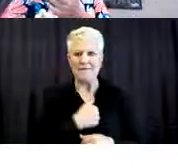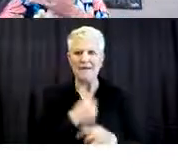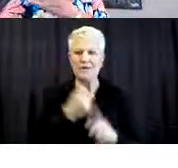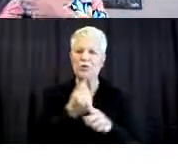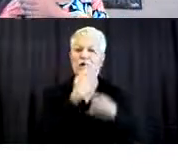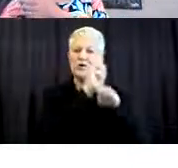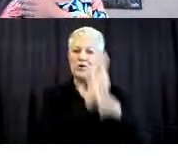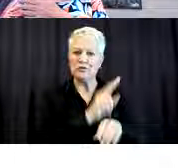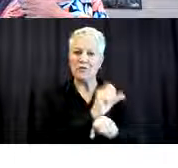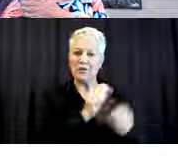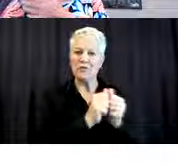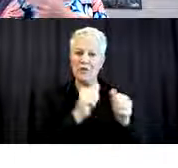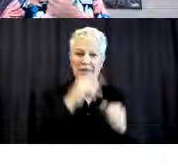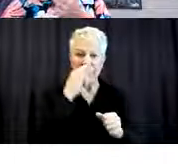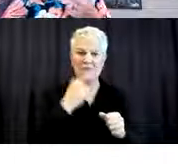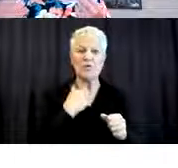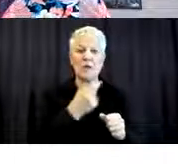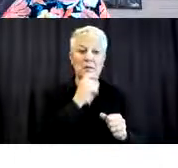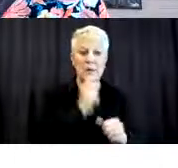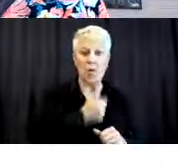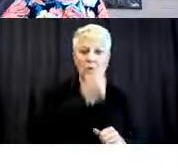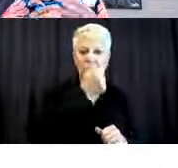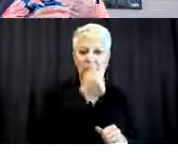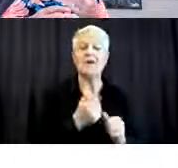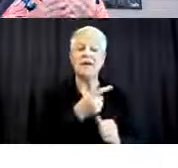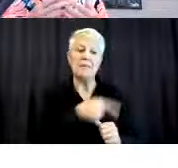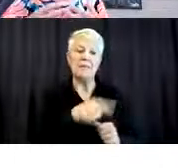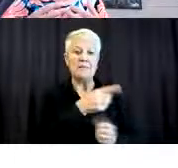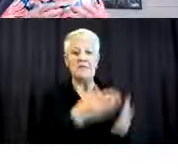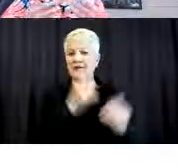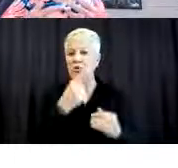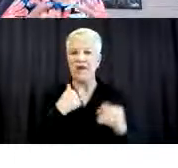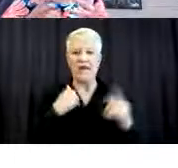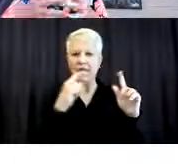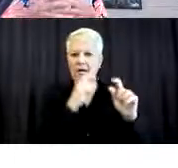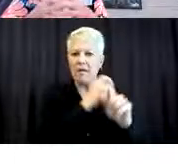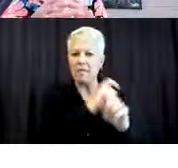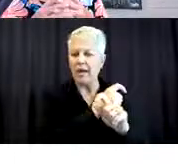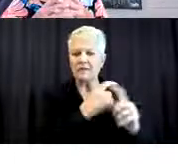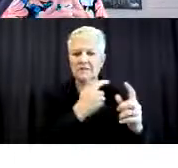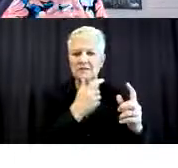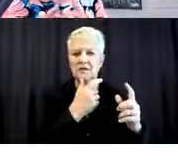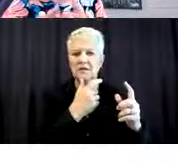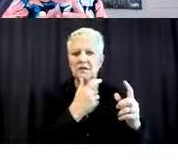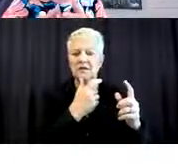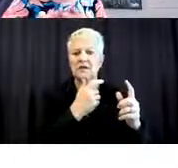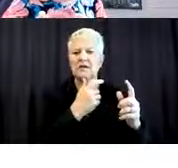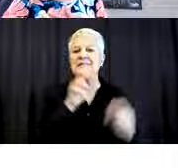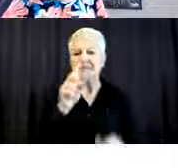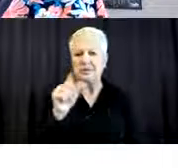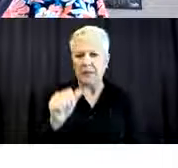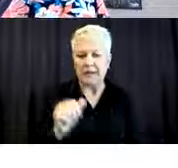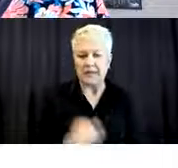used to working with kids who are quite a bit older and who maybe don't have the complex combination of disabilities.